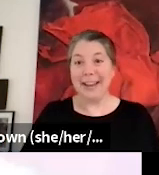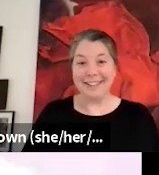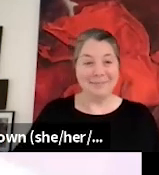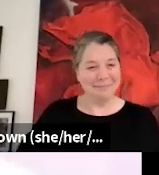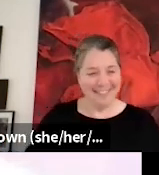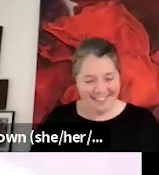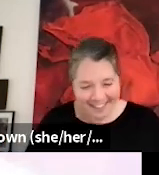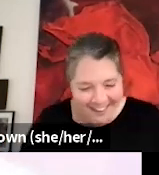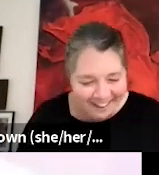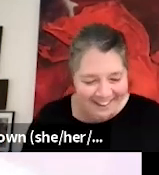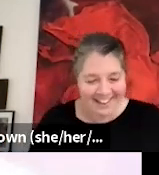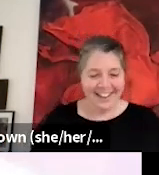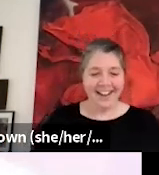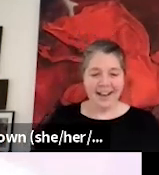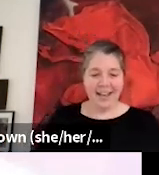Good morning.